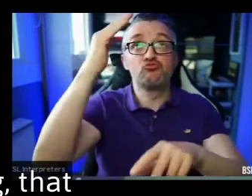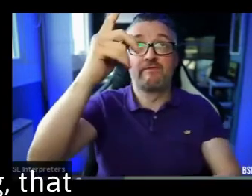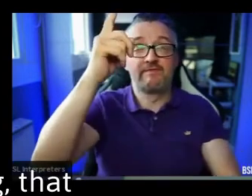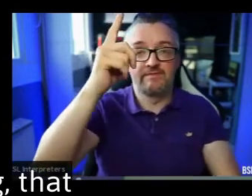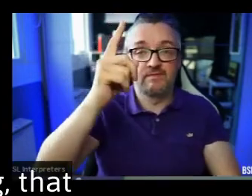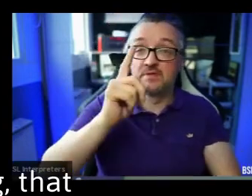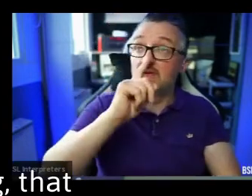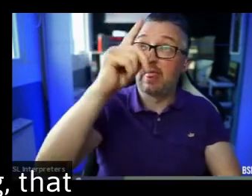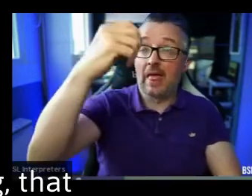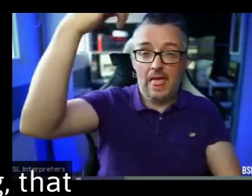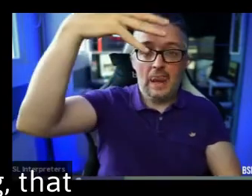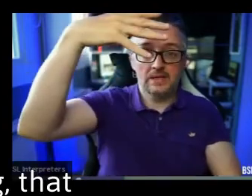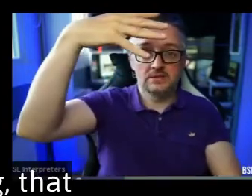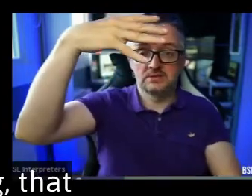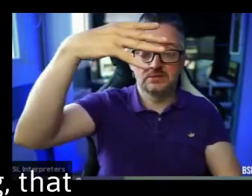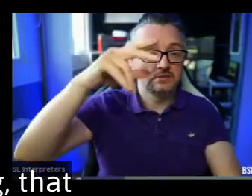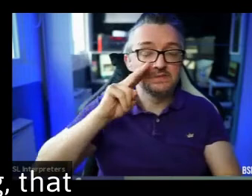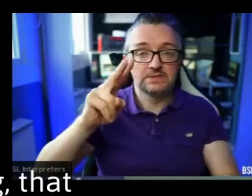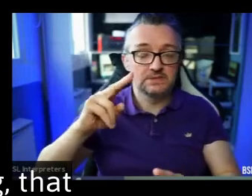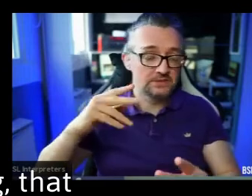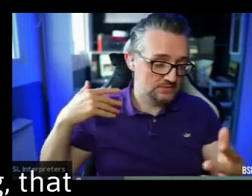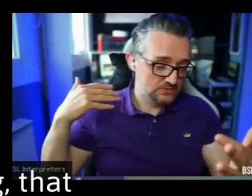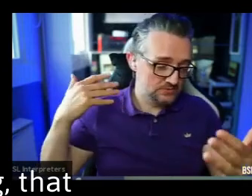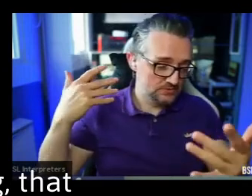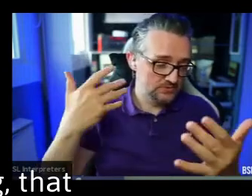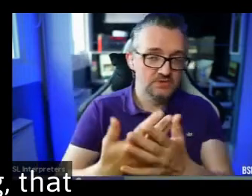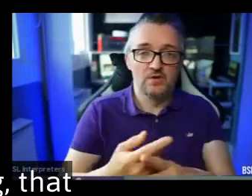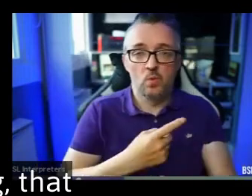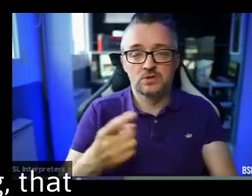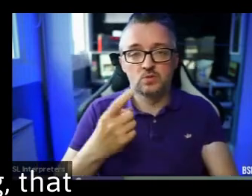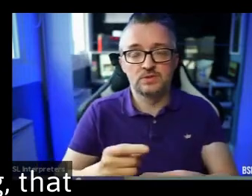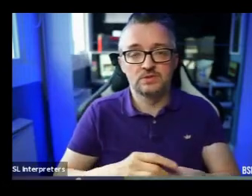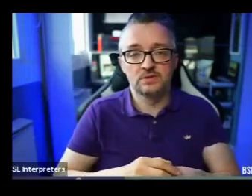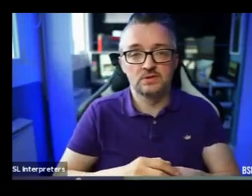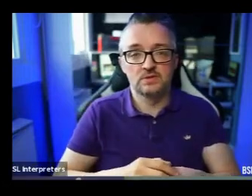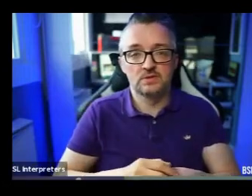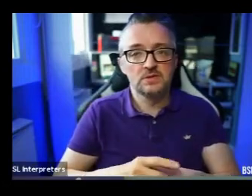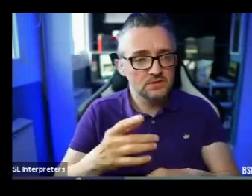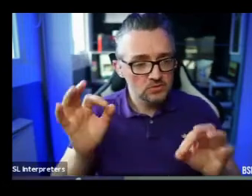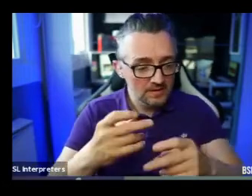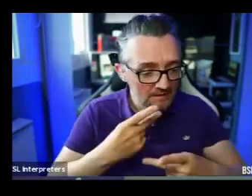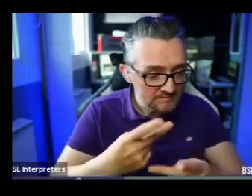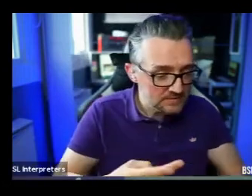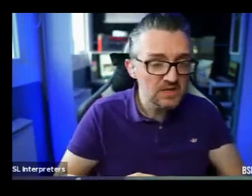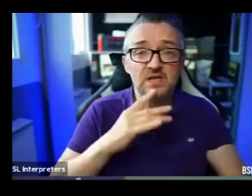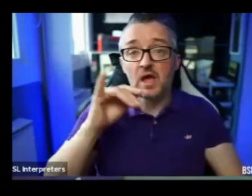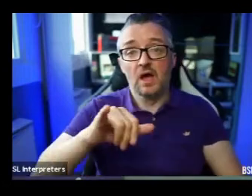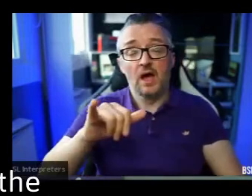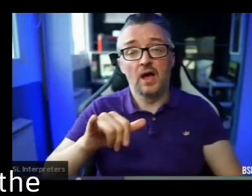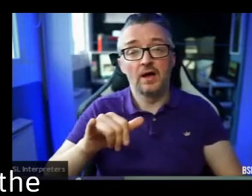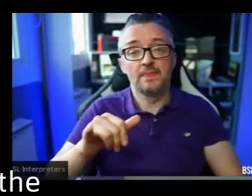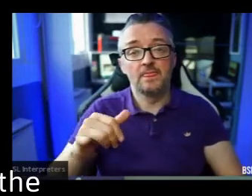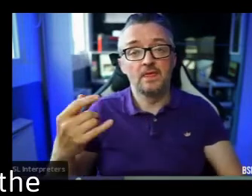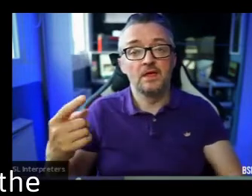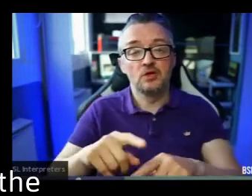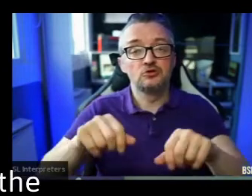and she said, look up at the ceiling. That light is all I've seen for all these weeks. And she said, has anybody come to visit you?